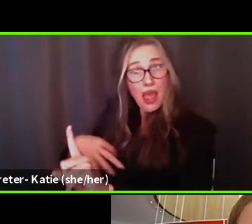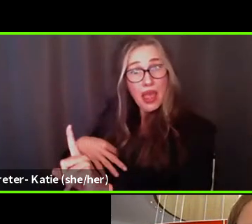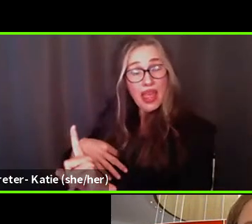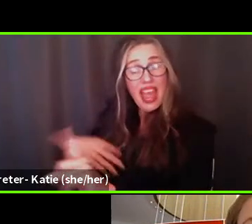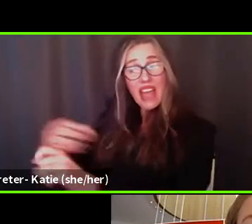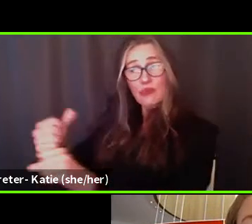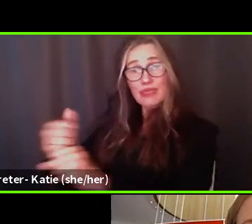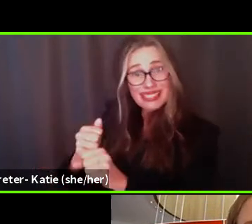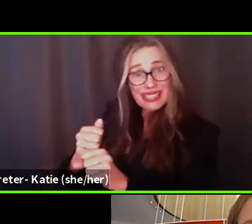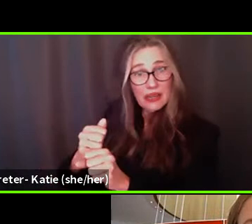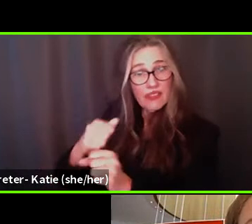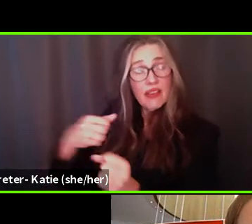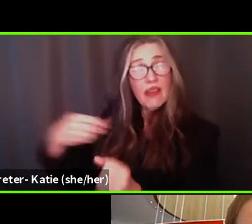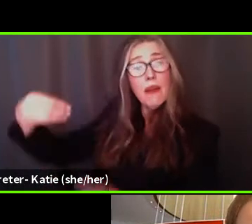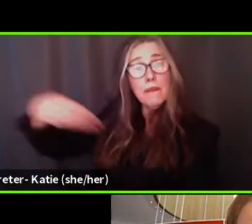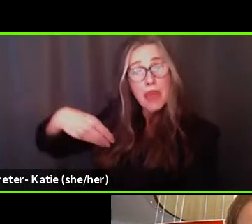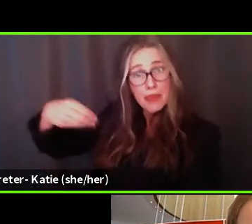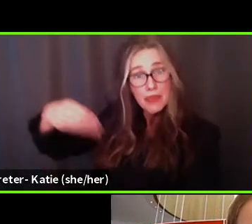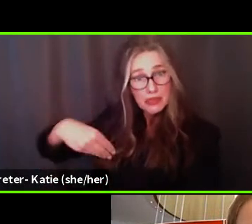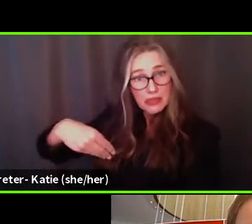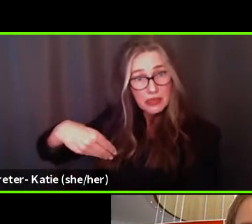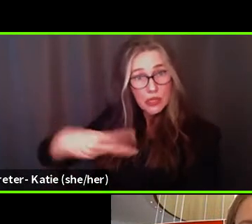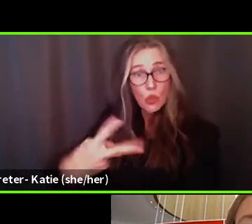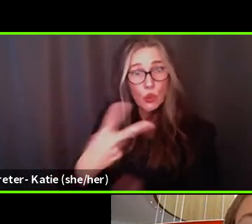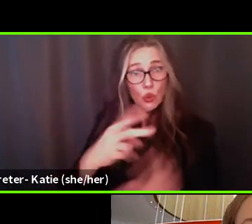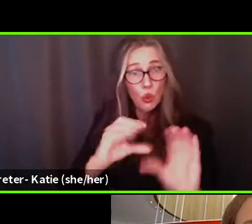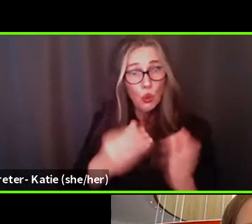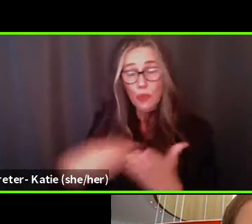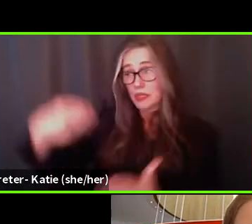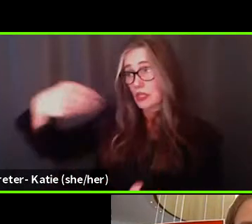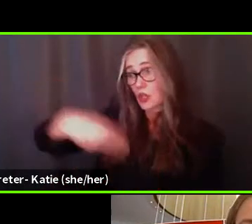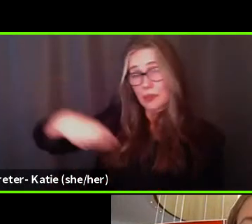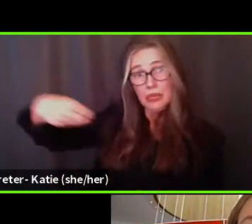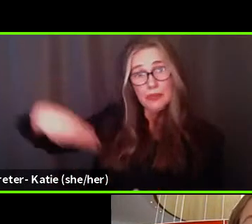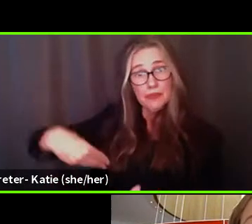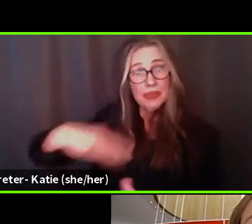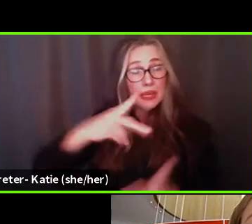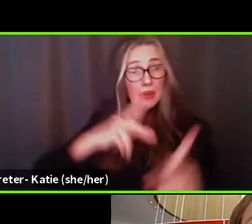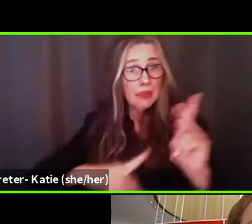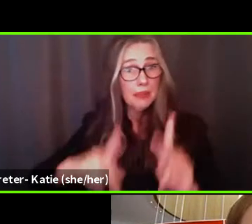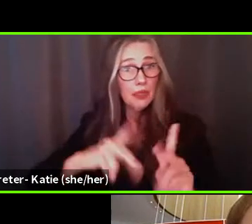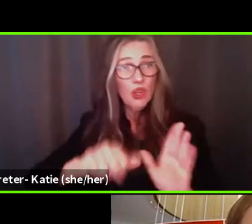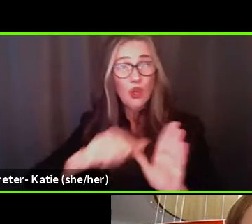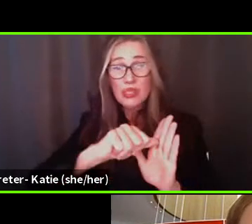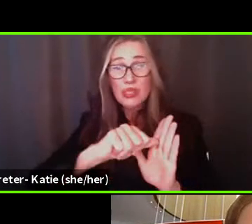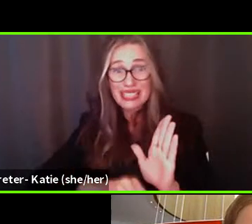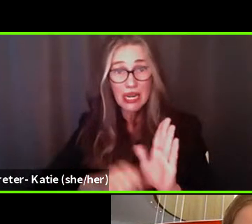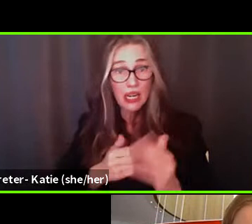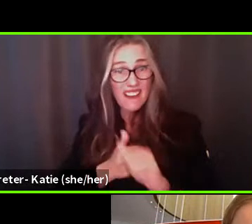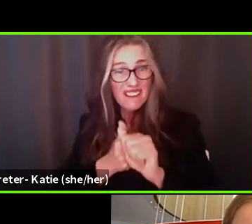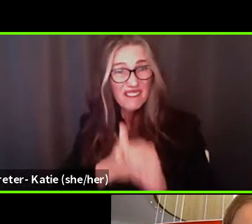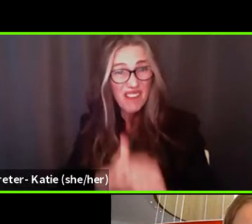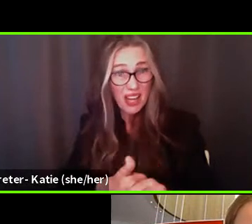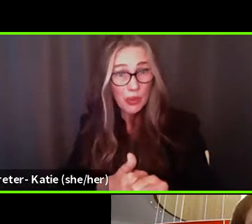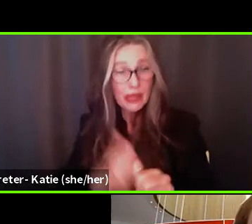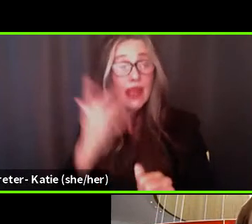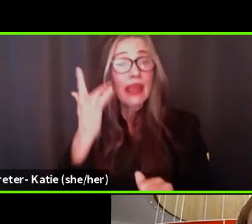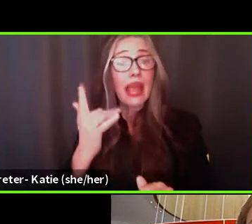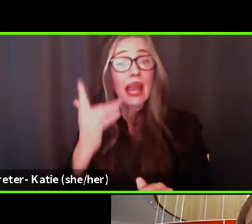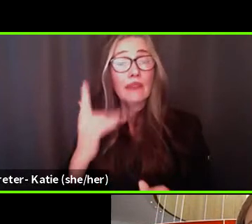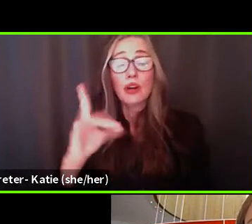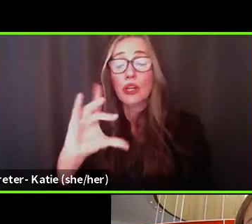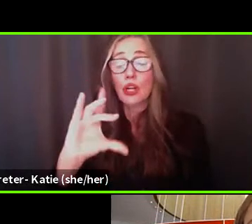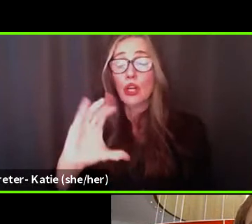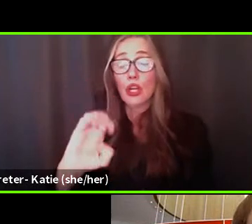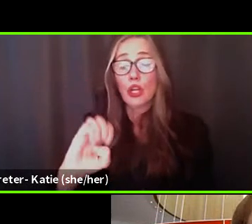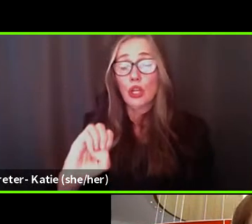individuals who would be eligible for reparations those who were sterilized pursuant to california's eugenics laws which were on